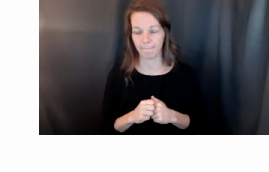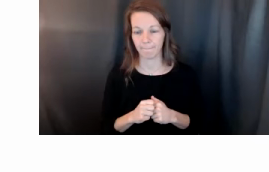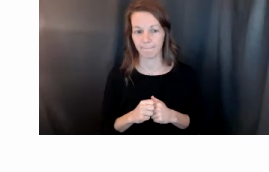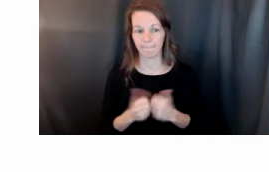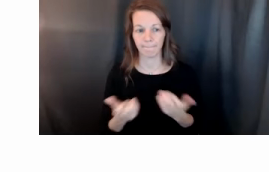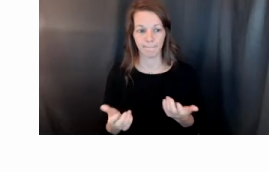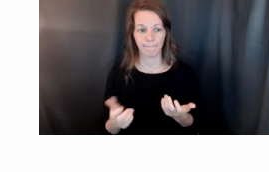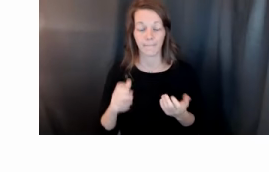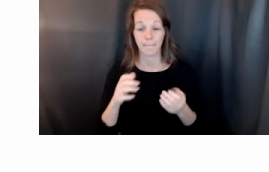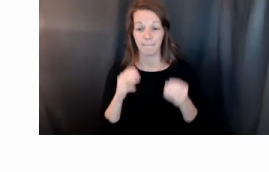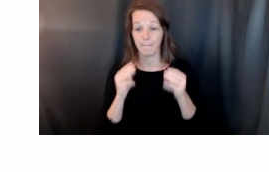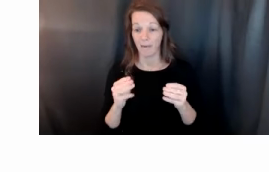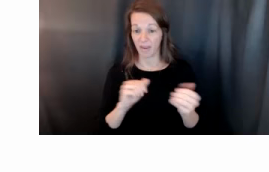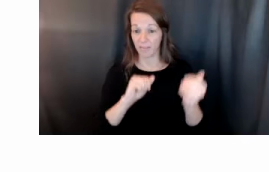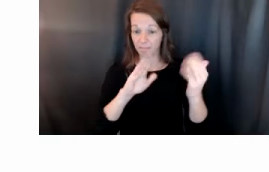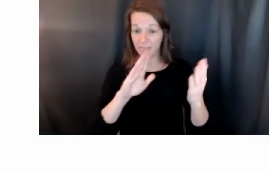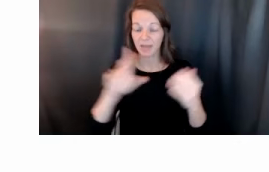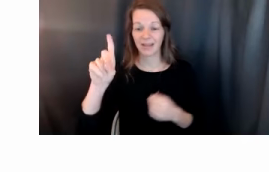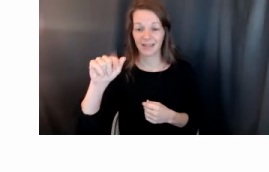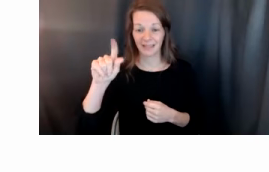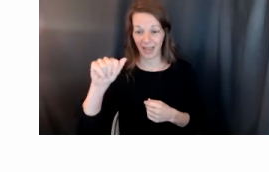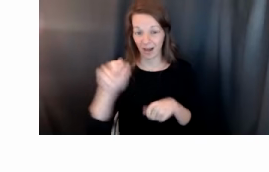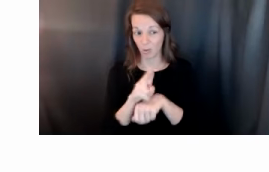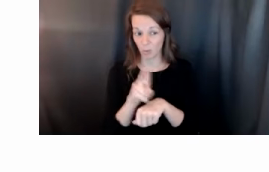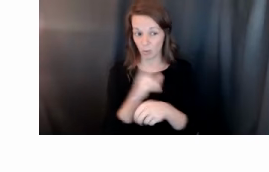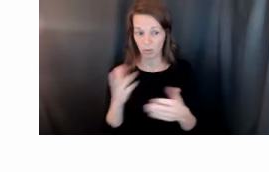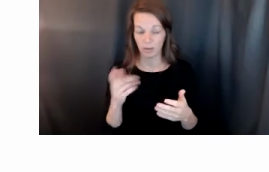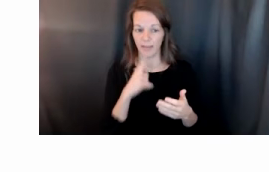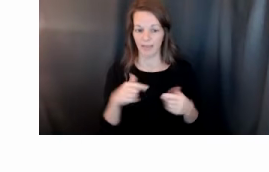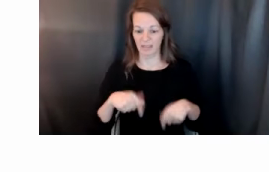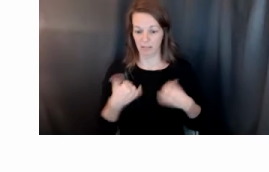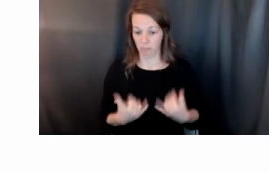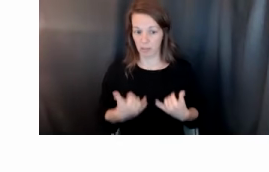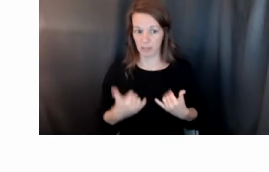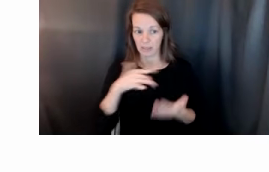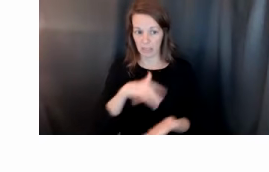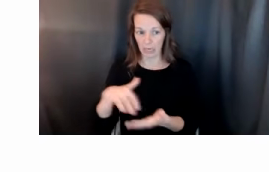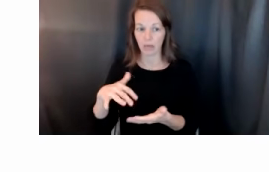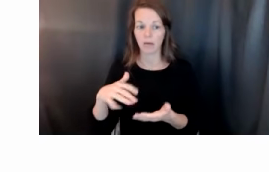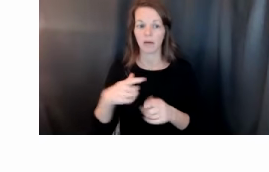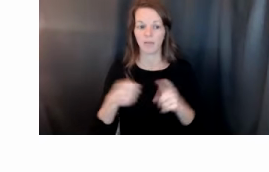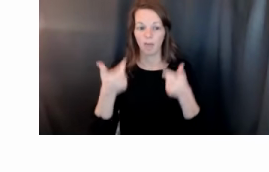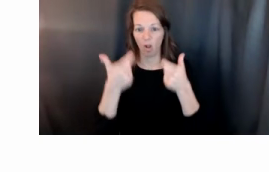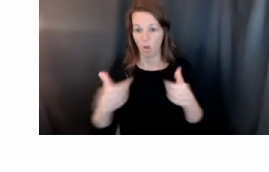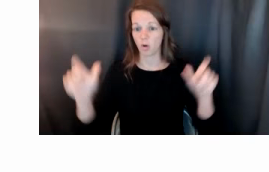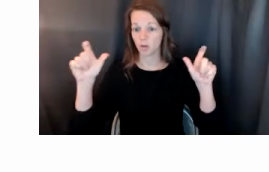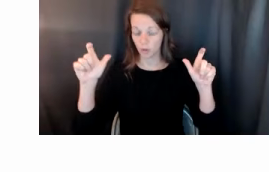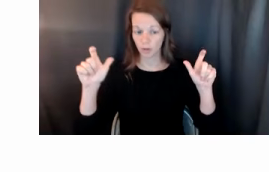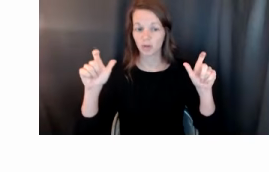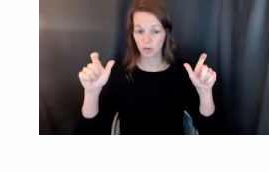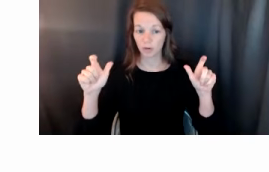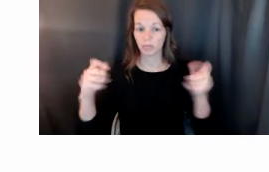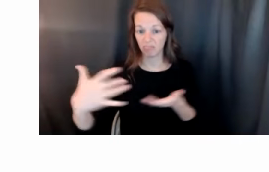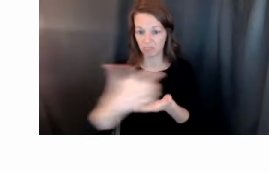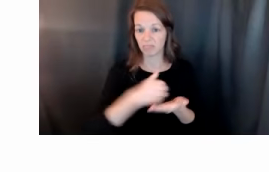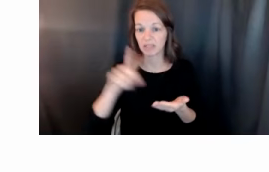Moving on to methods, the dataset used in the present study is drawn from a larger crowdsourced